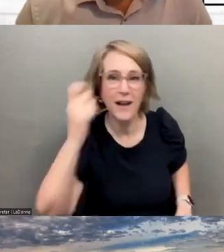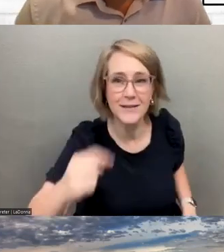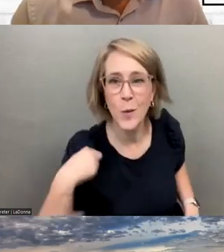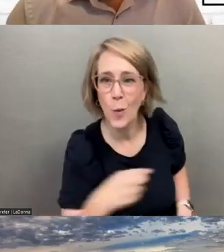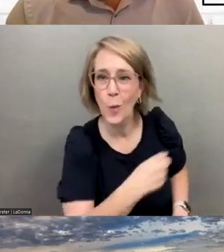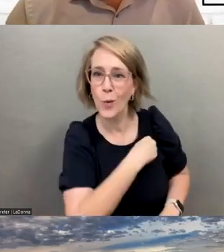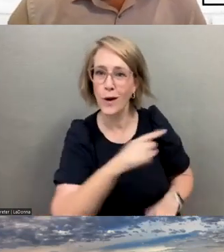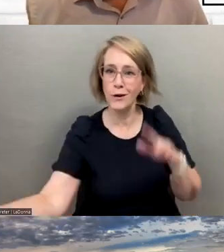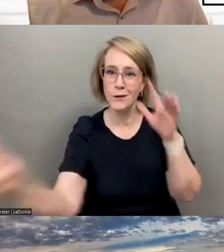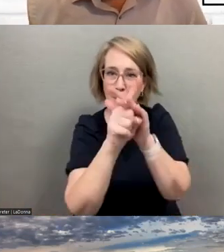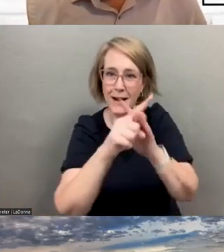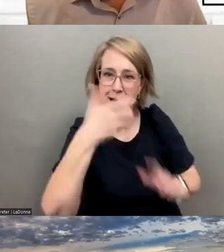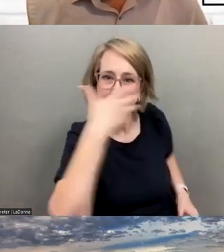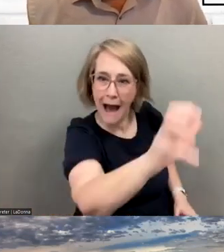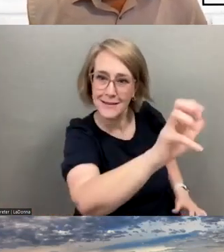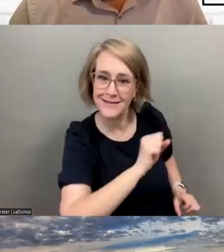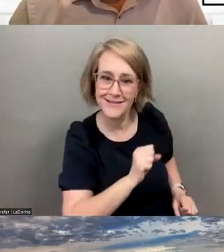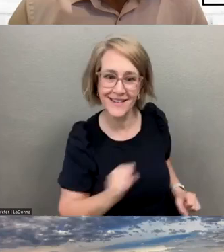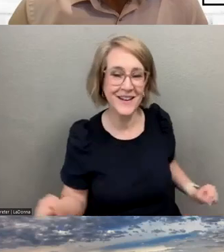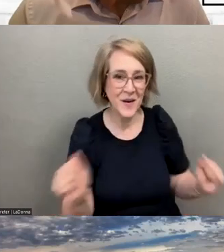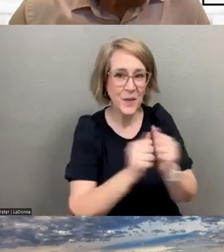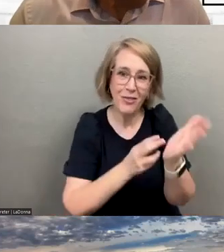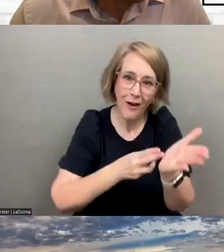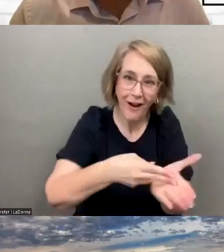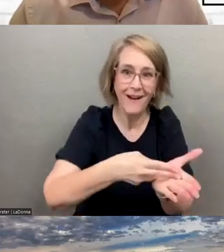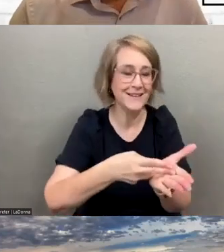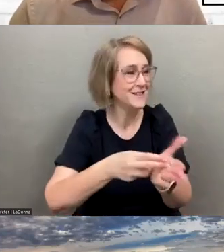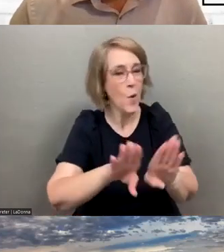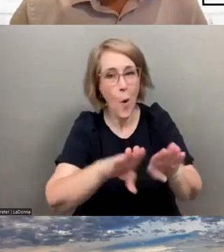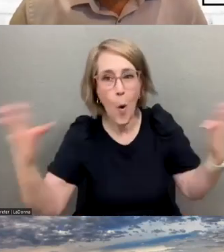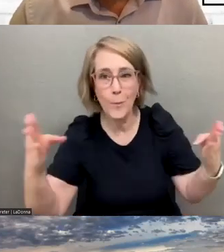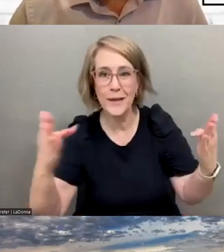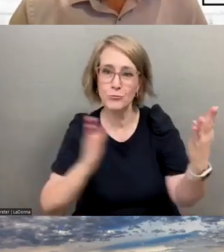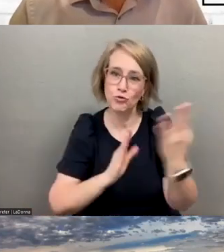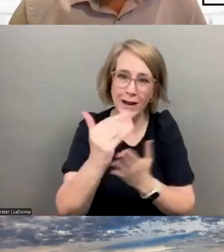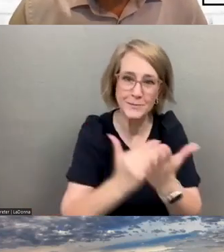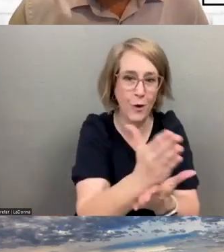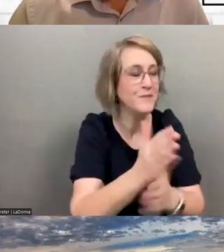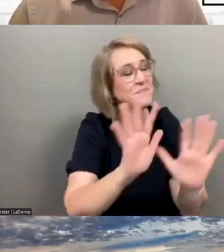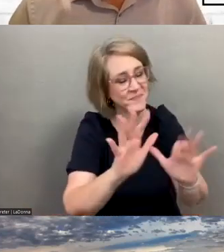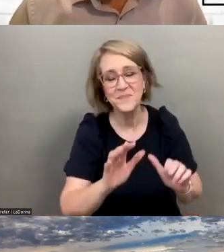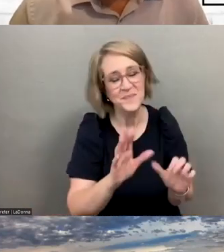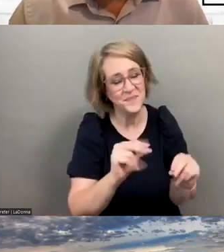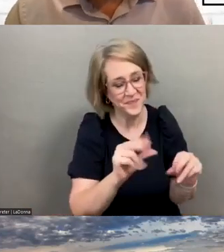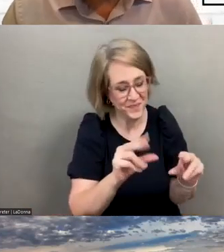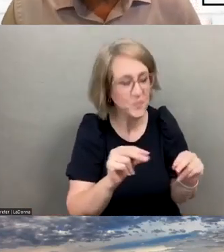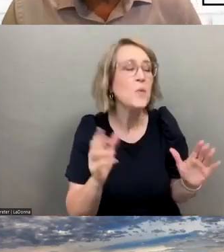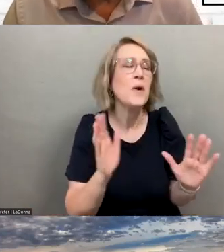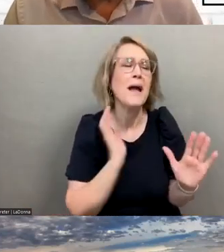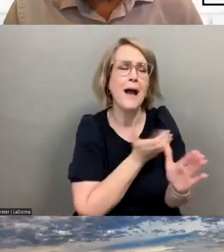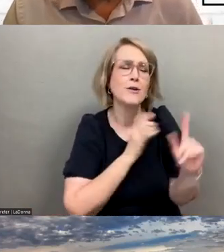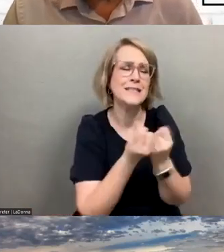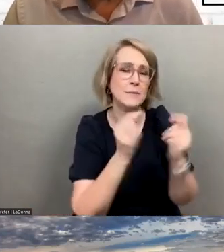we're coming in with being honest, open, and transparent. But now we've got a great team here in Kansas,